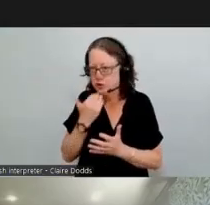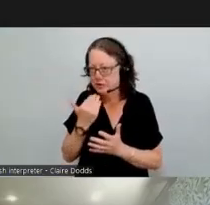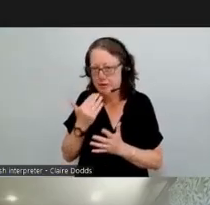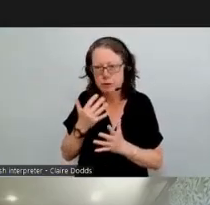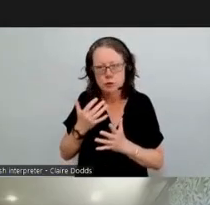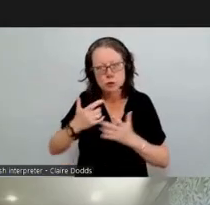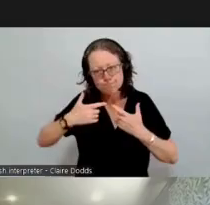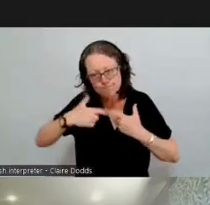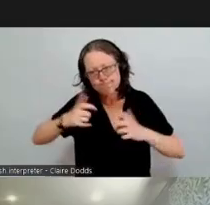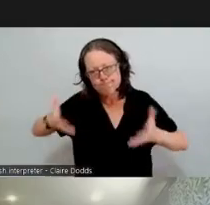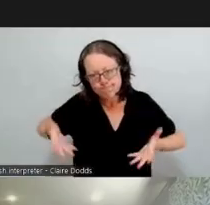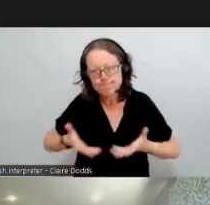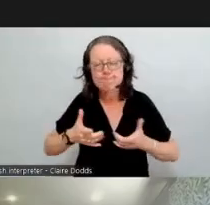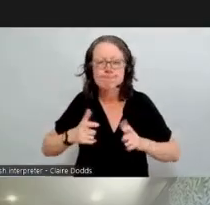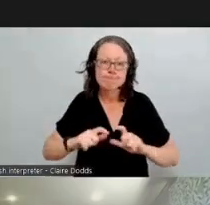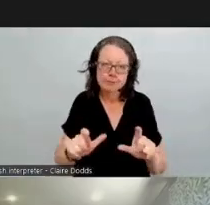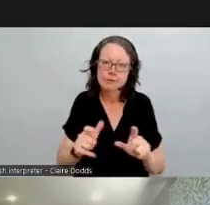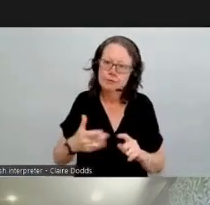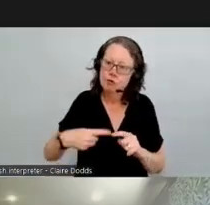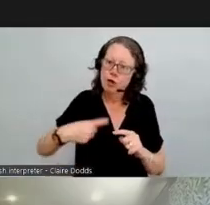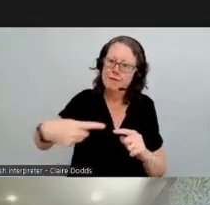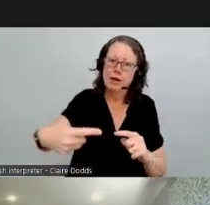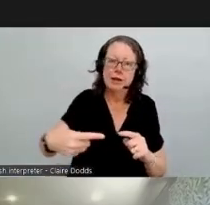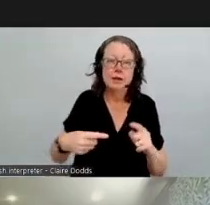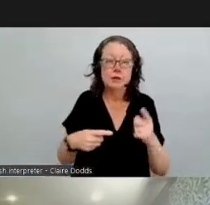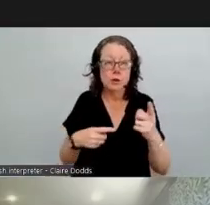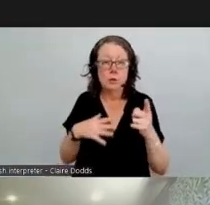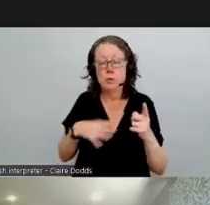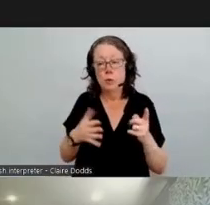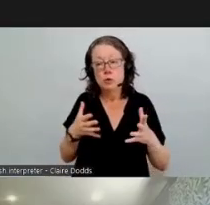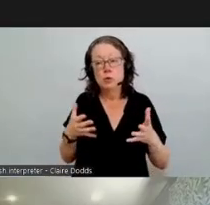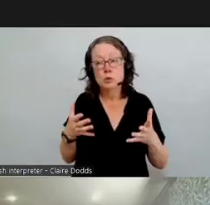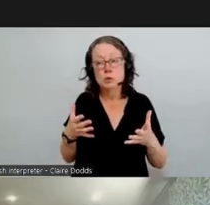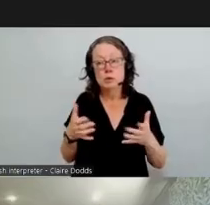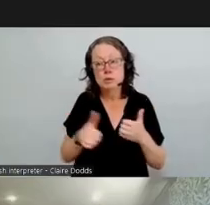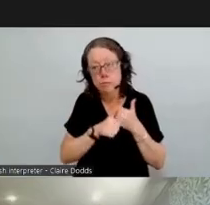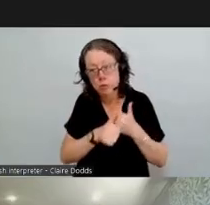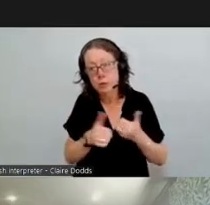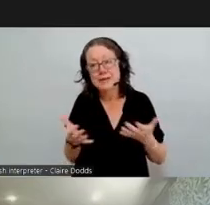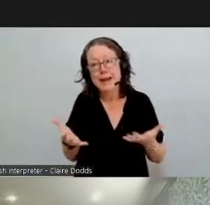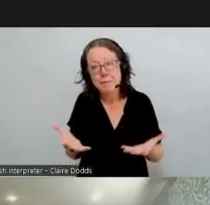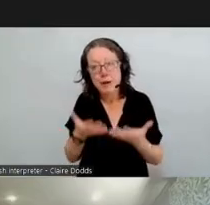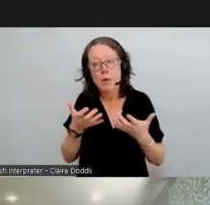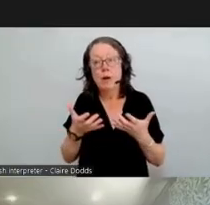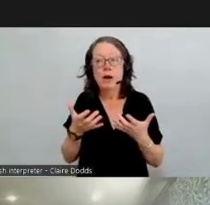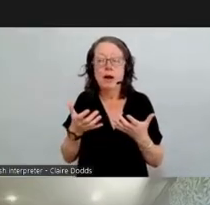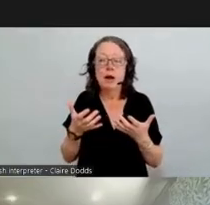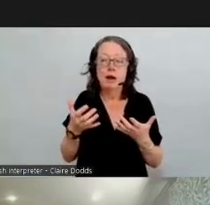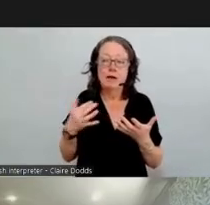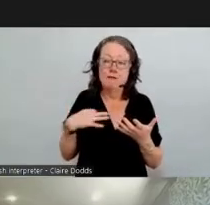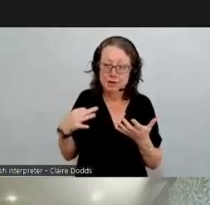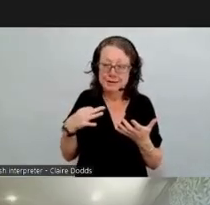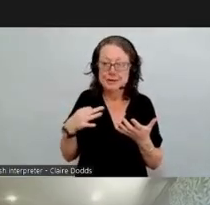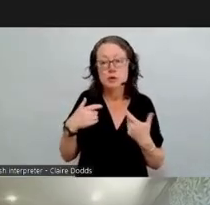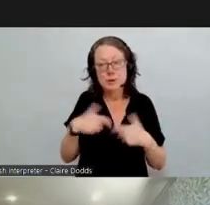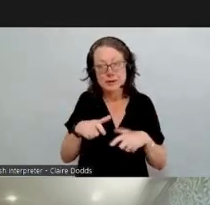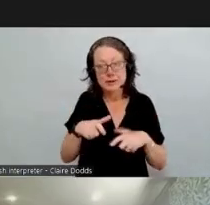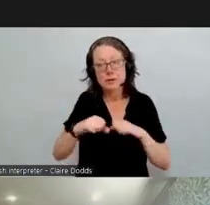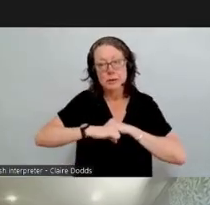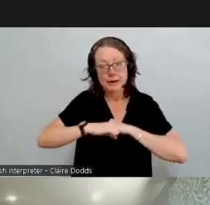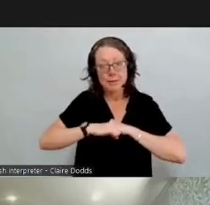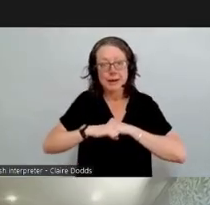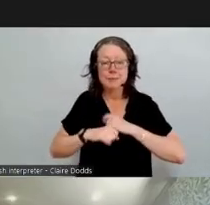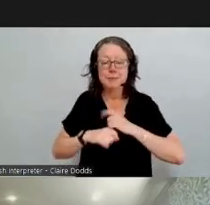supporting volunteers all over the UK to deliver the campaign. The slightly strange picture you can see on the right is an event we had